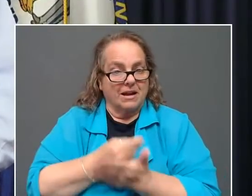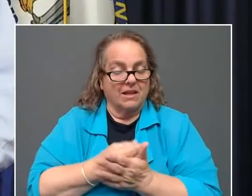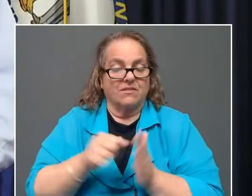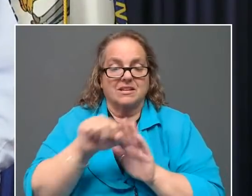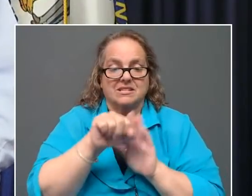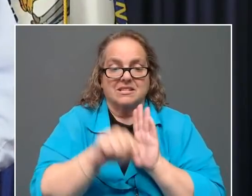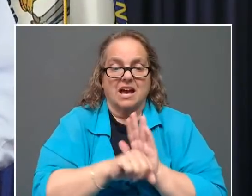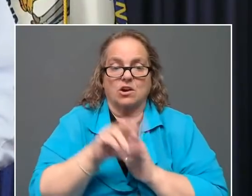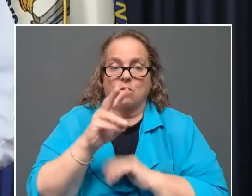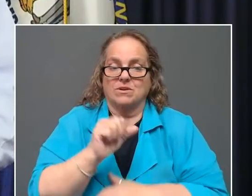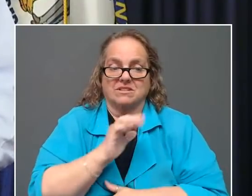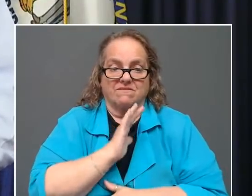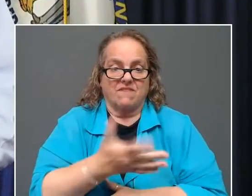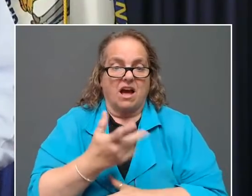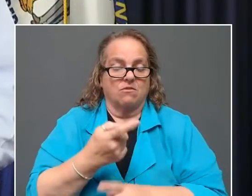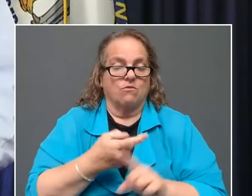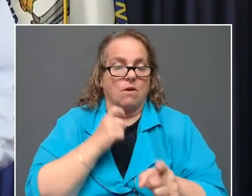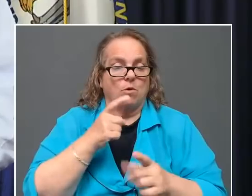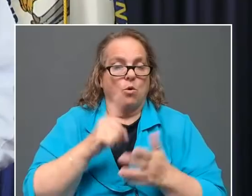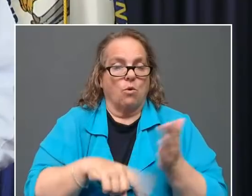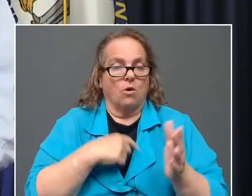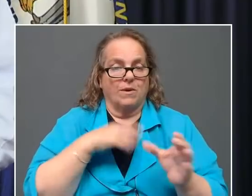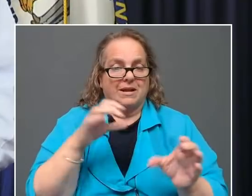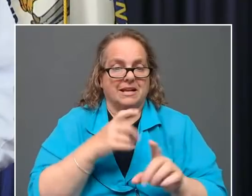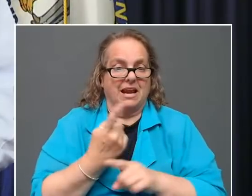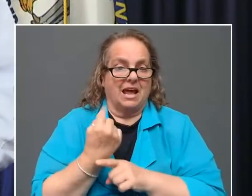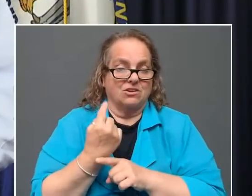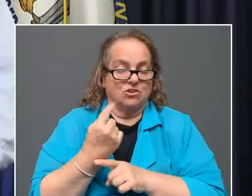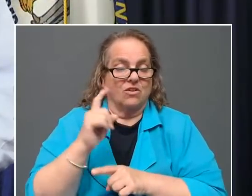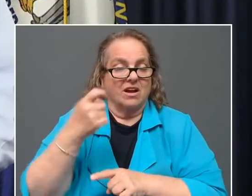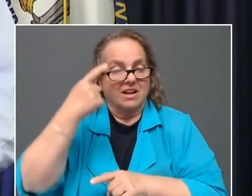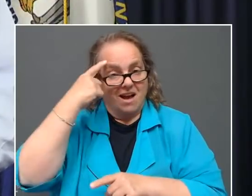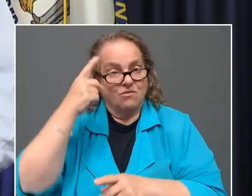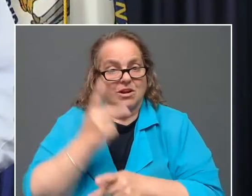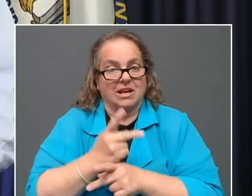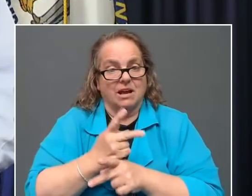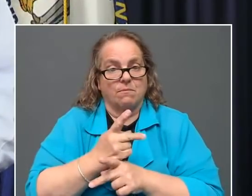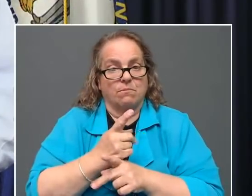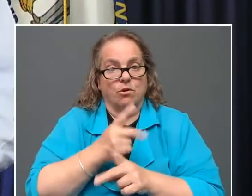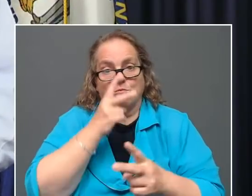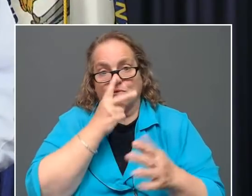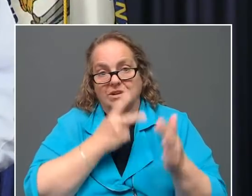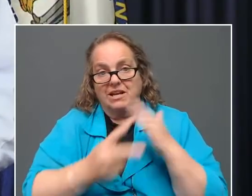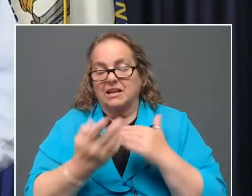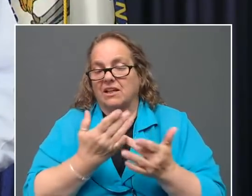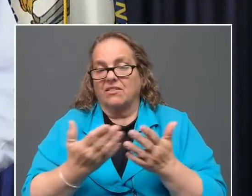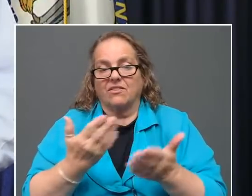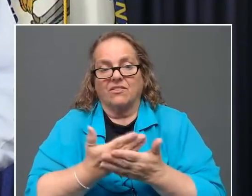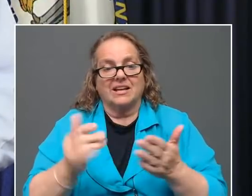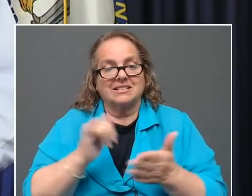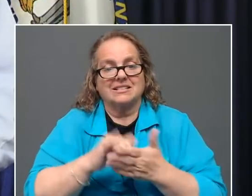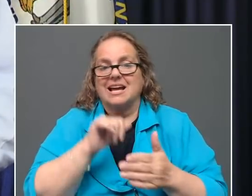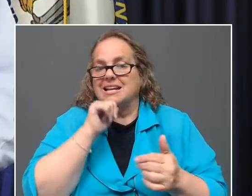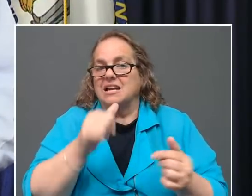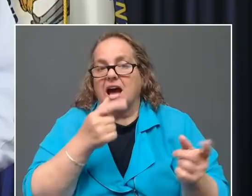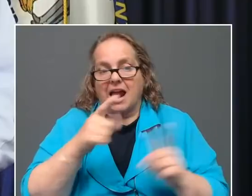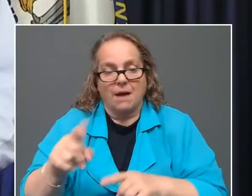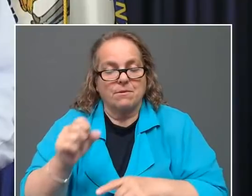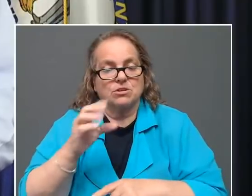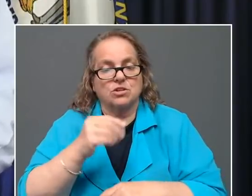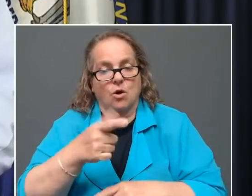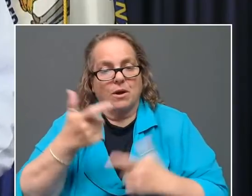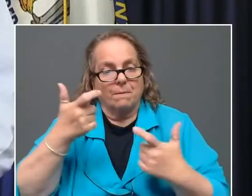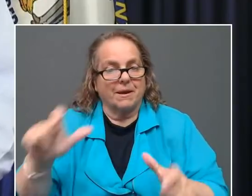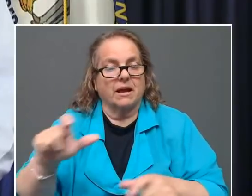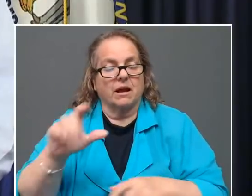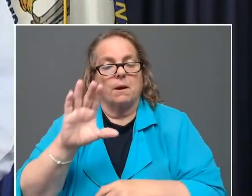did last year. The governor kept predicting things that did not occur. So what we did last year was a big bonus for Kentucky on top of what it needed.